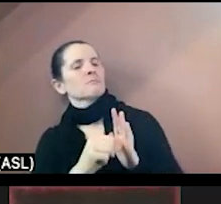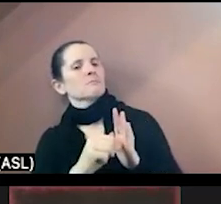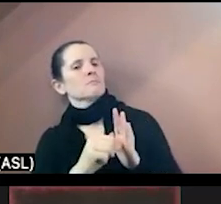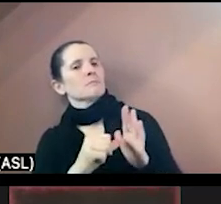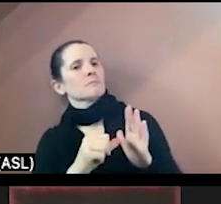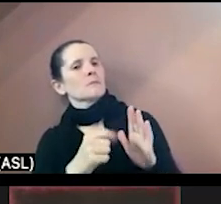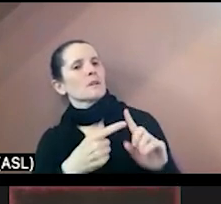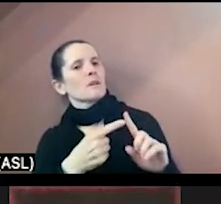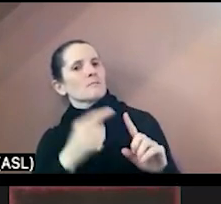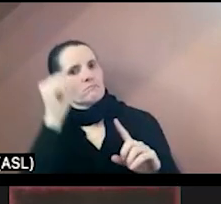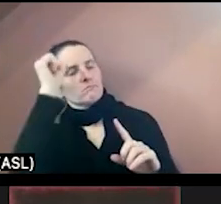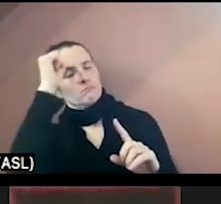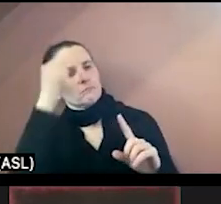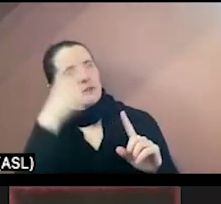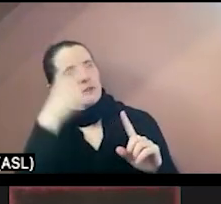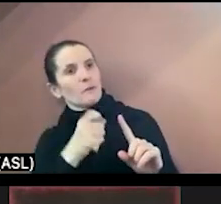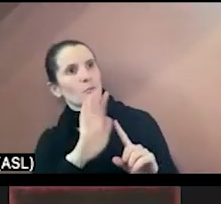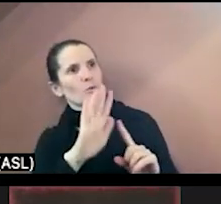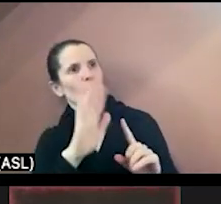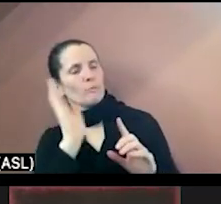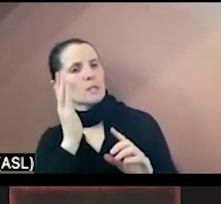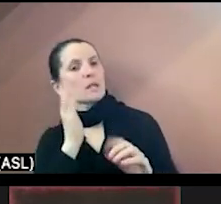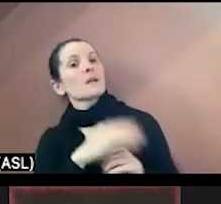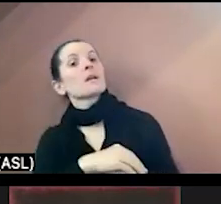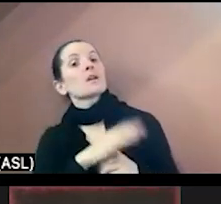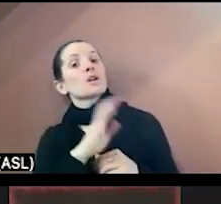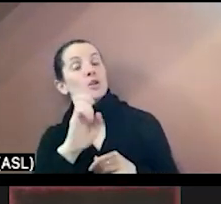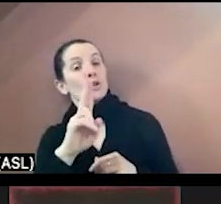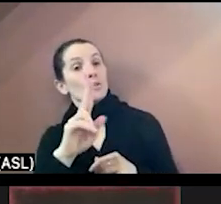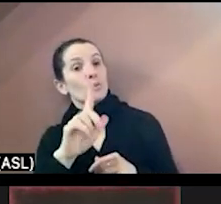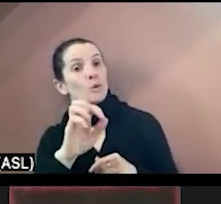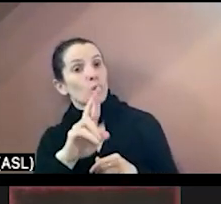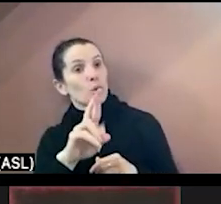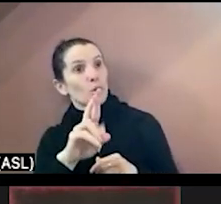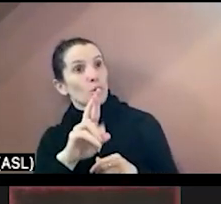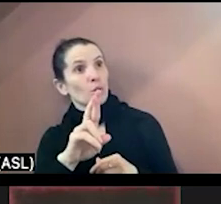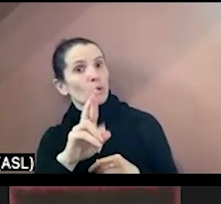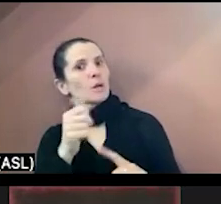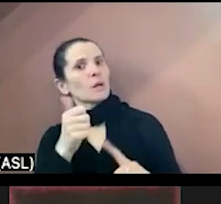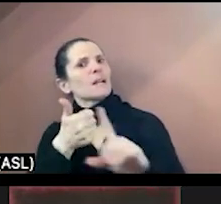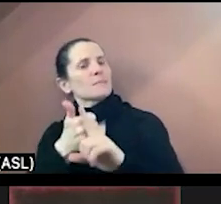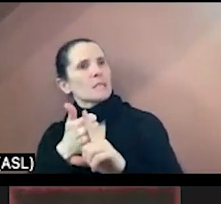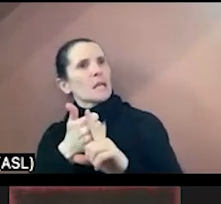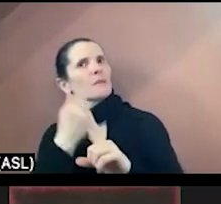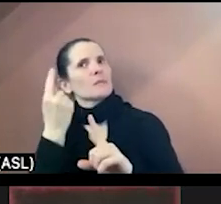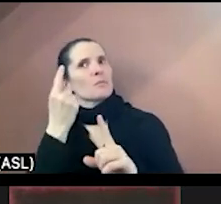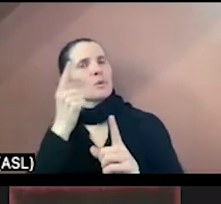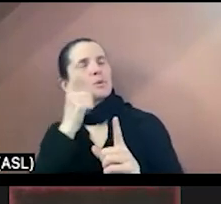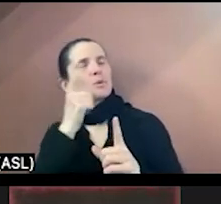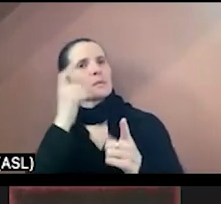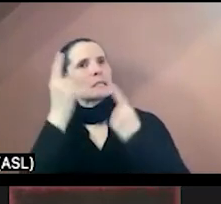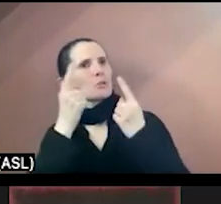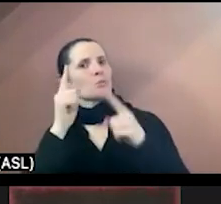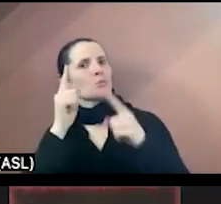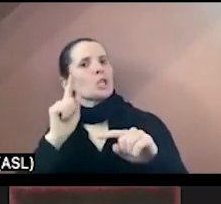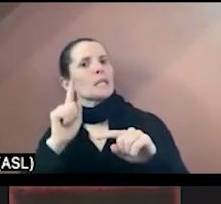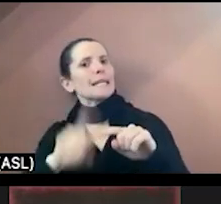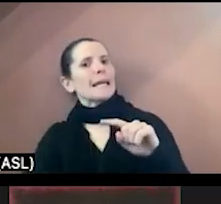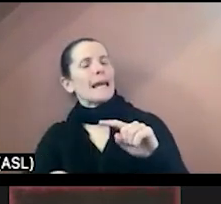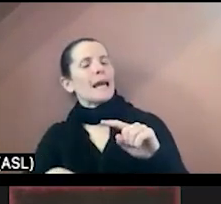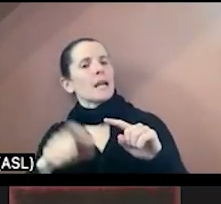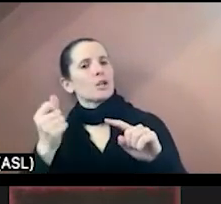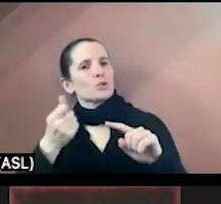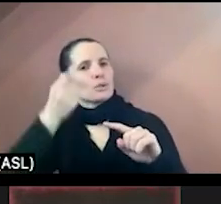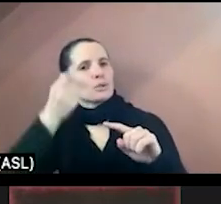Euler, who was considered to be one of the people that can't understand visual beauty, came up with the most beautiful math